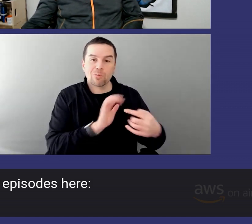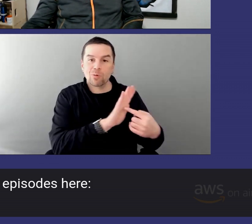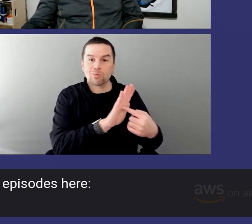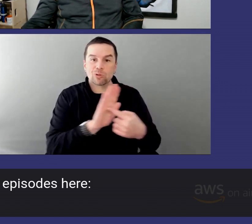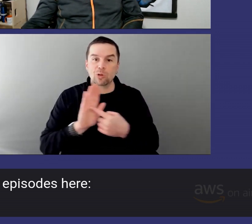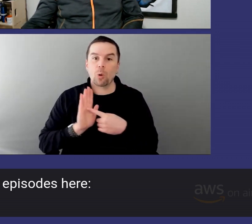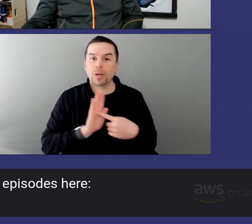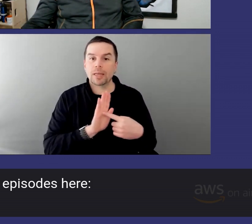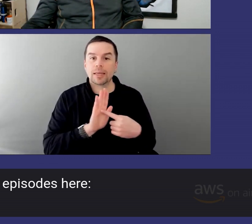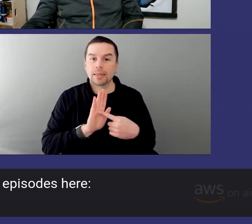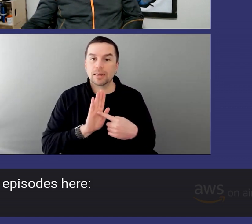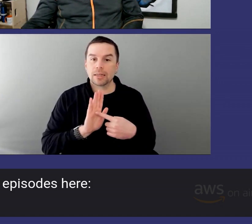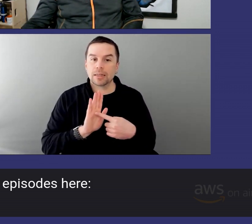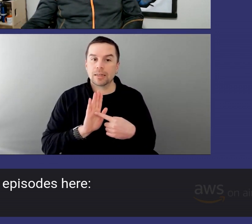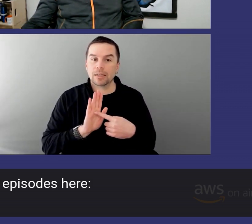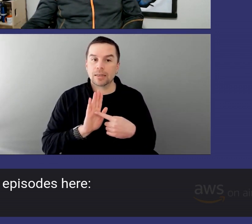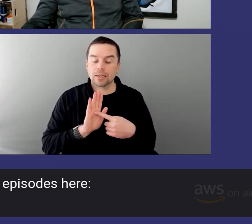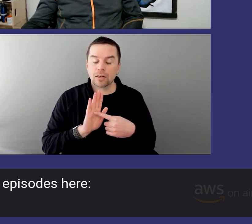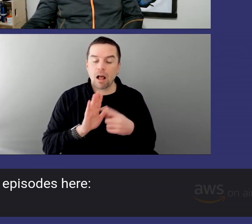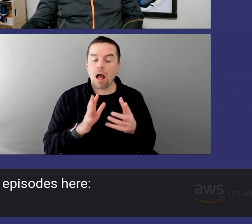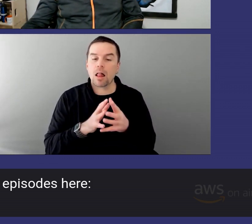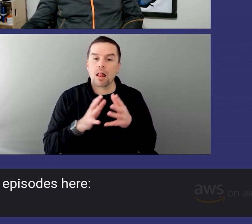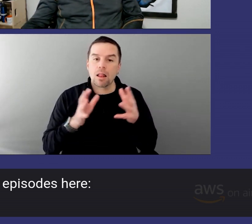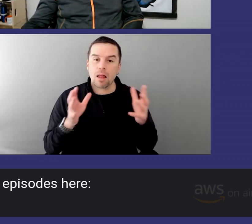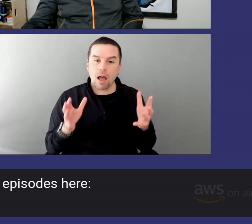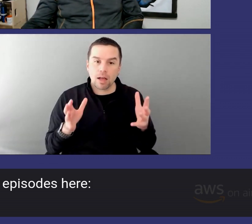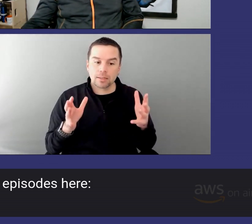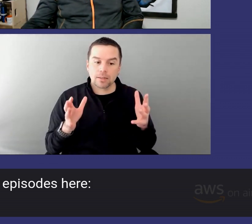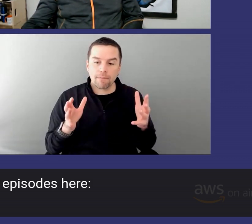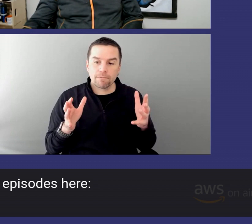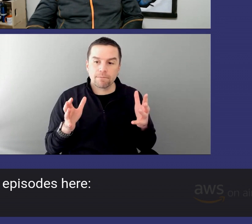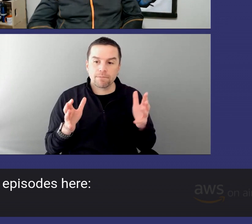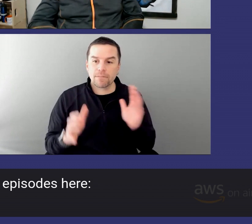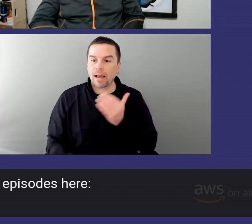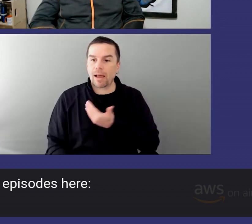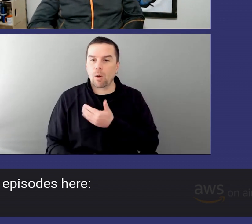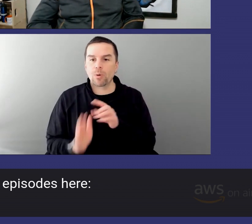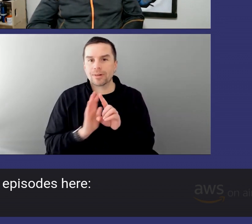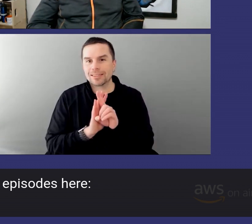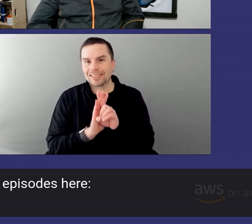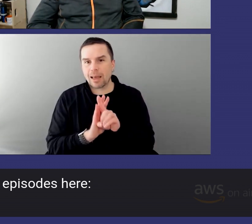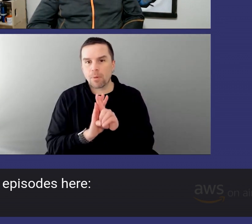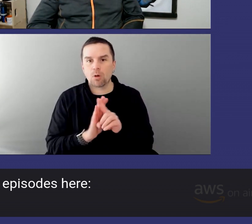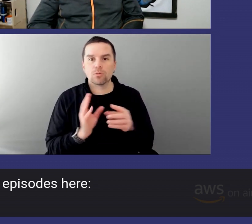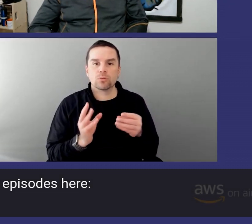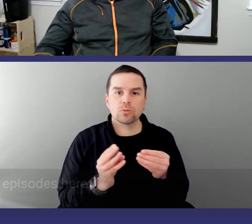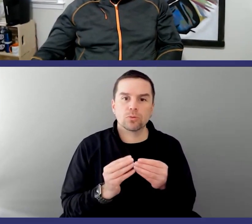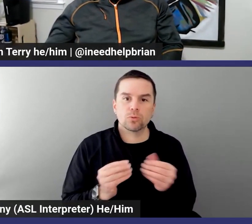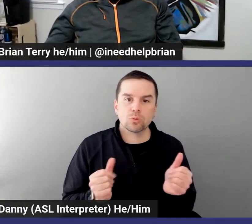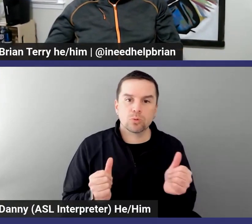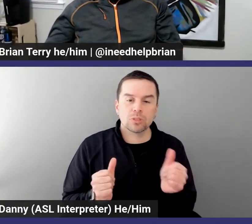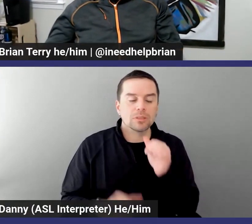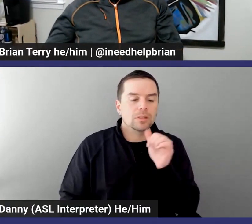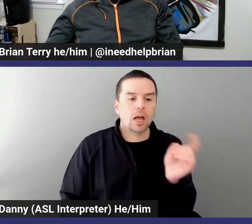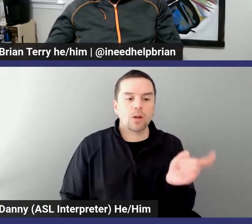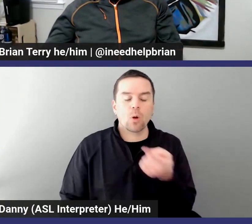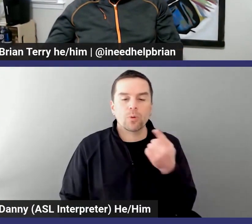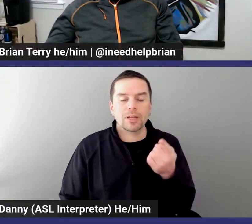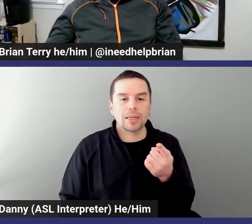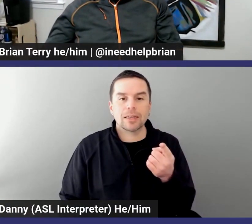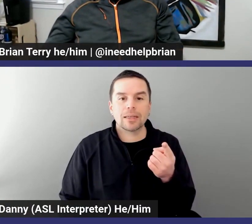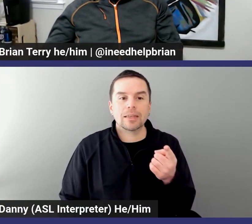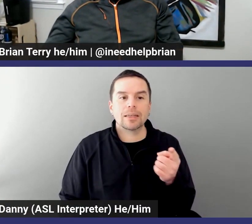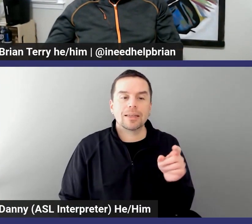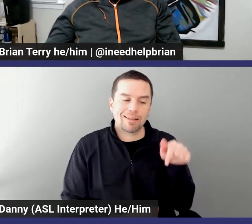showcasing a lot of like our demos and solutions, not only in the private wireless area but in other areas as